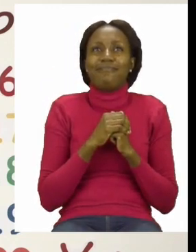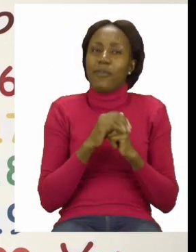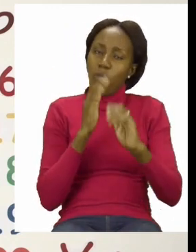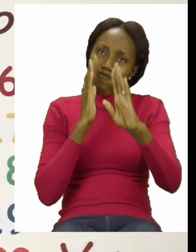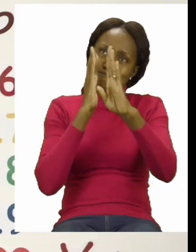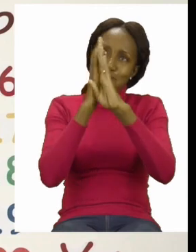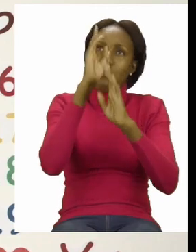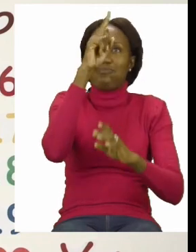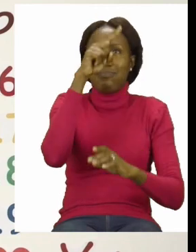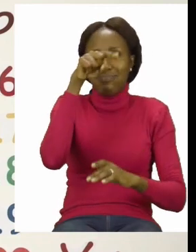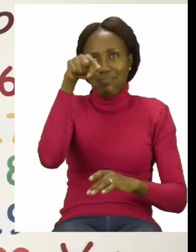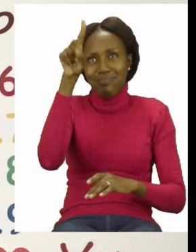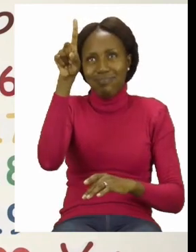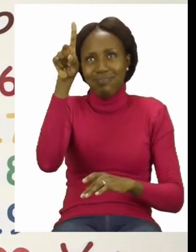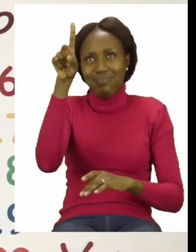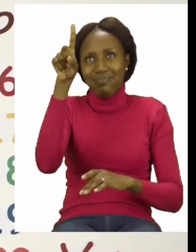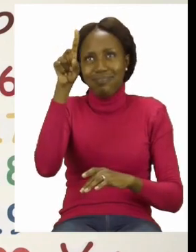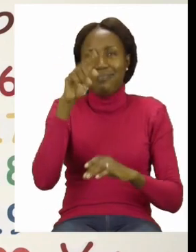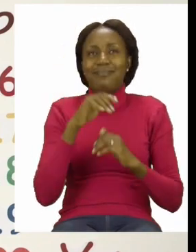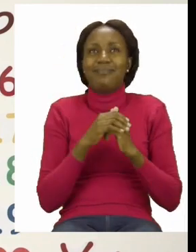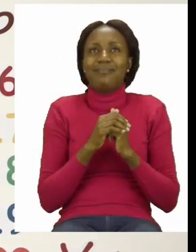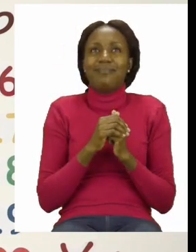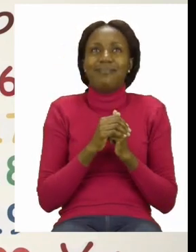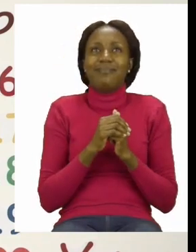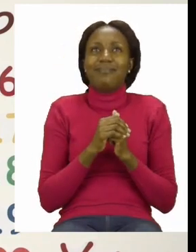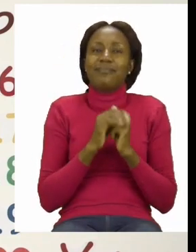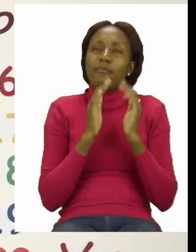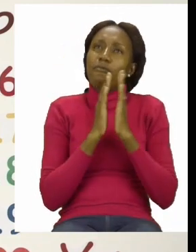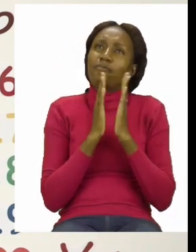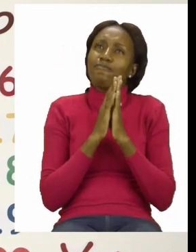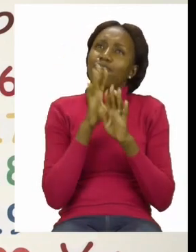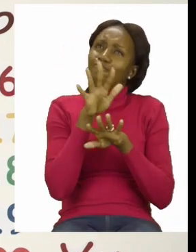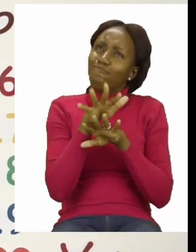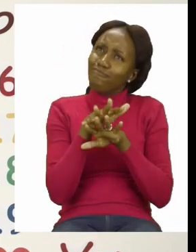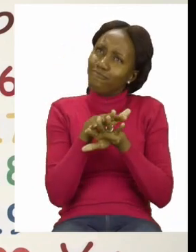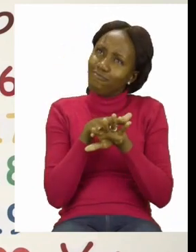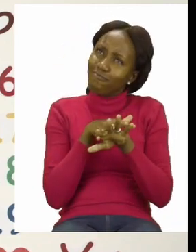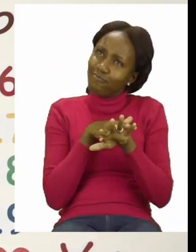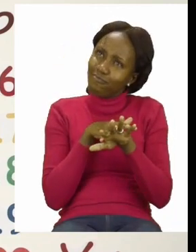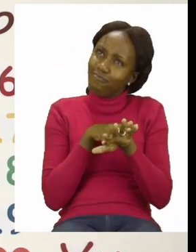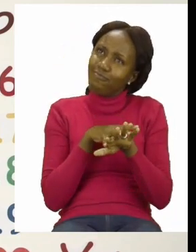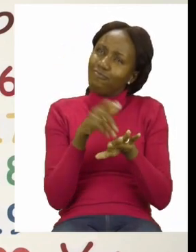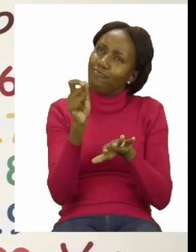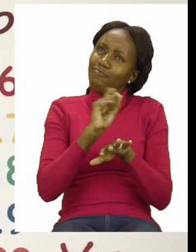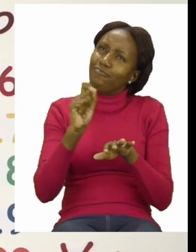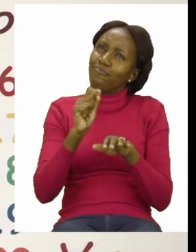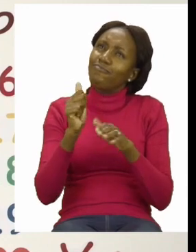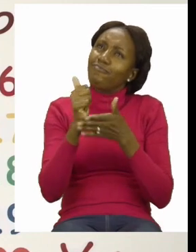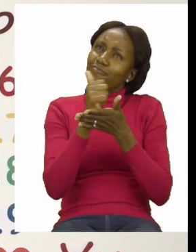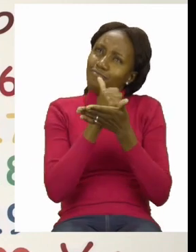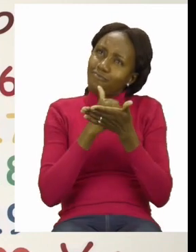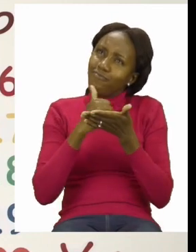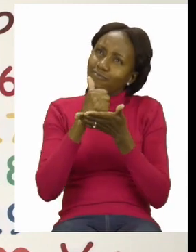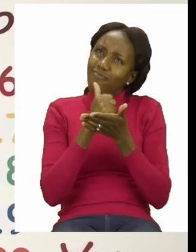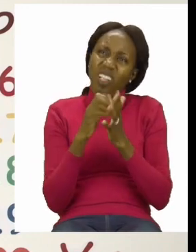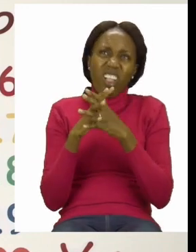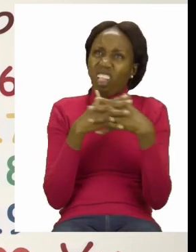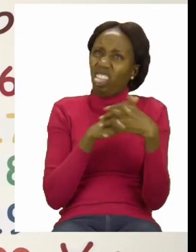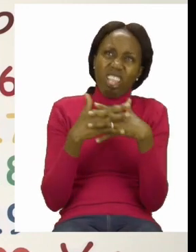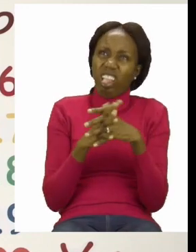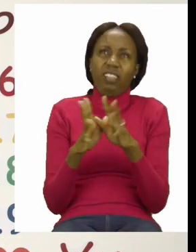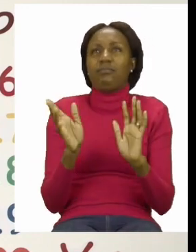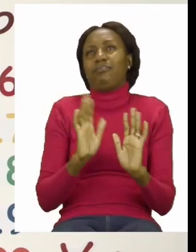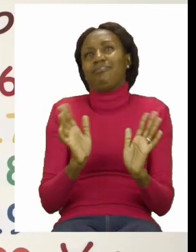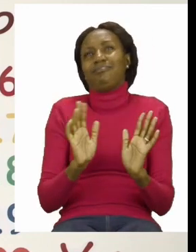correct. So take your time for your maths exercise, boys and girls. Make sure you count nicely and follow the